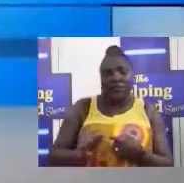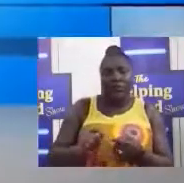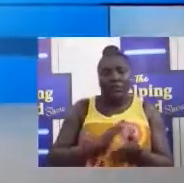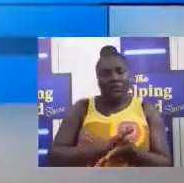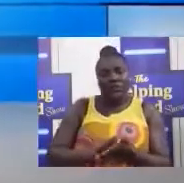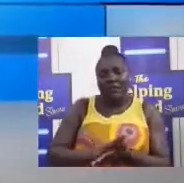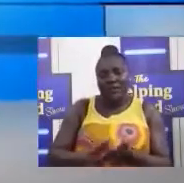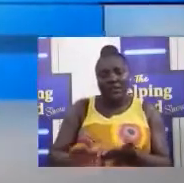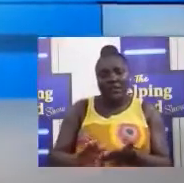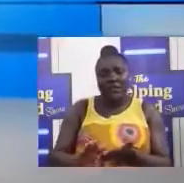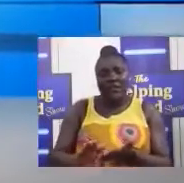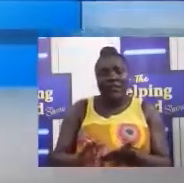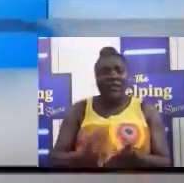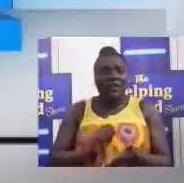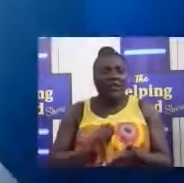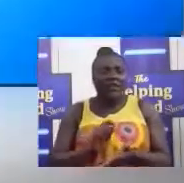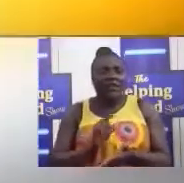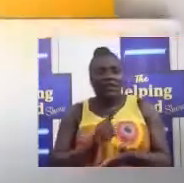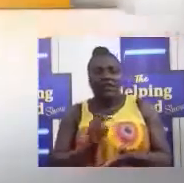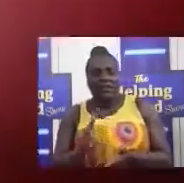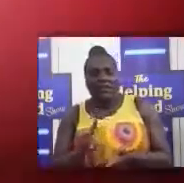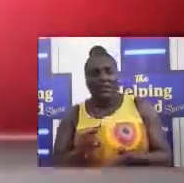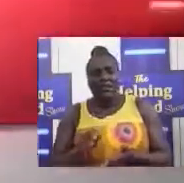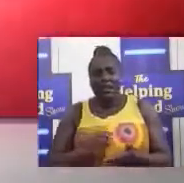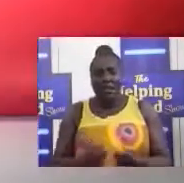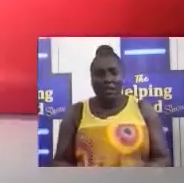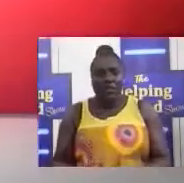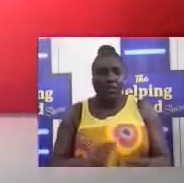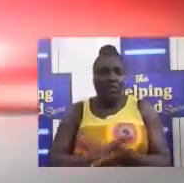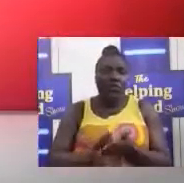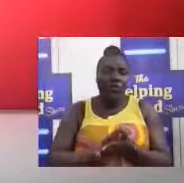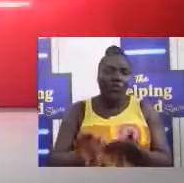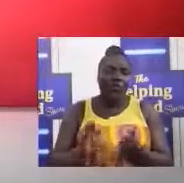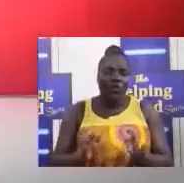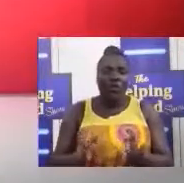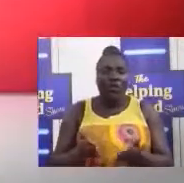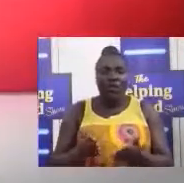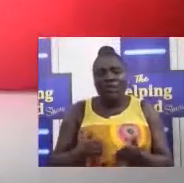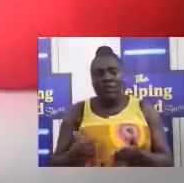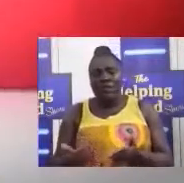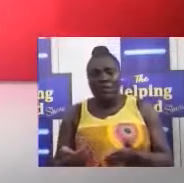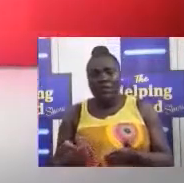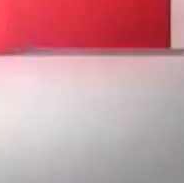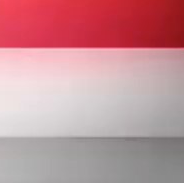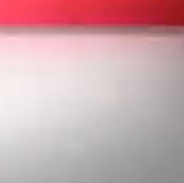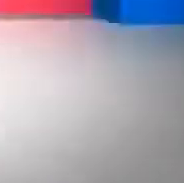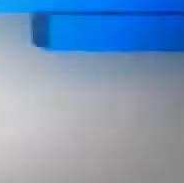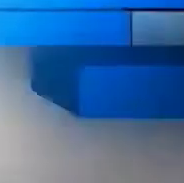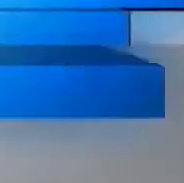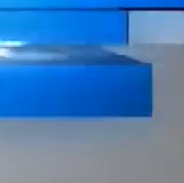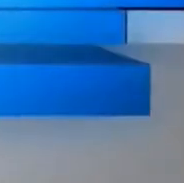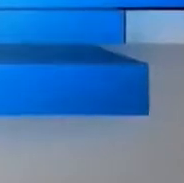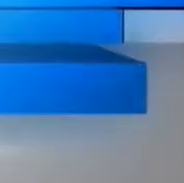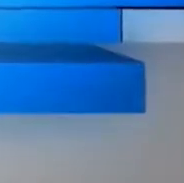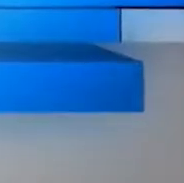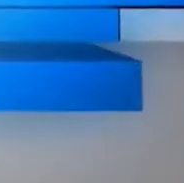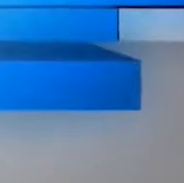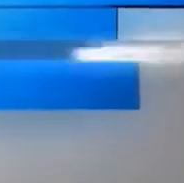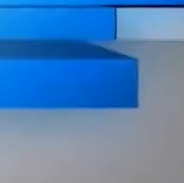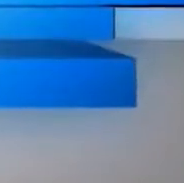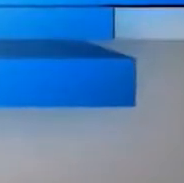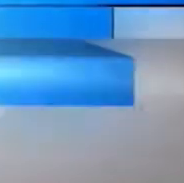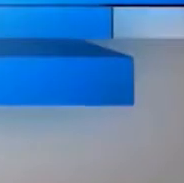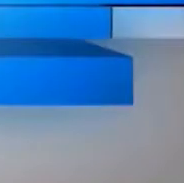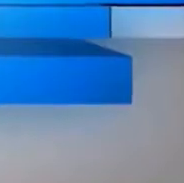Detergents, DV Cleaners Hand Wash, DV Cleaners Floor Cleaners, DV Cleaners Toilet Cleaners, DV Cleaners